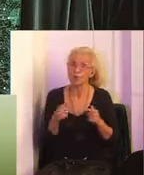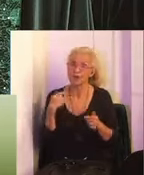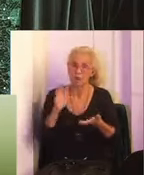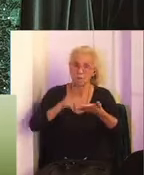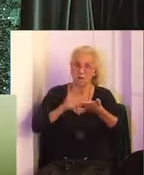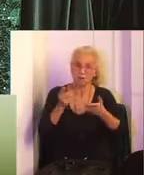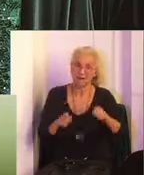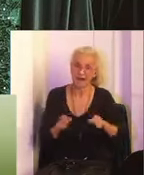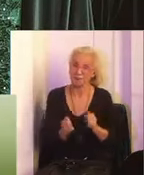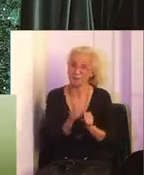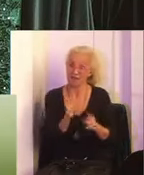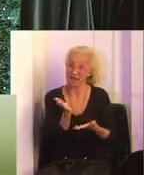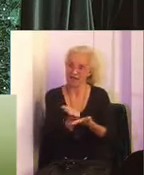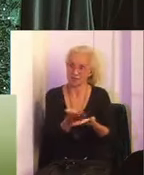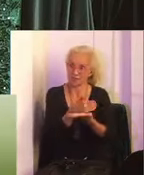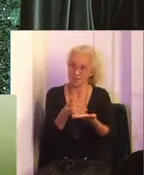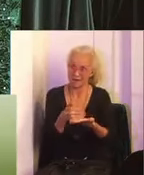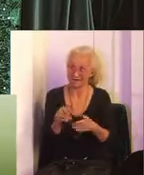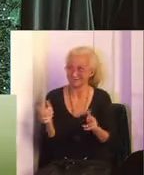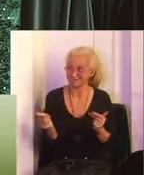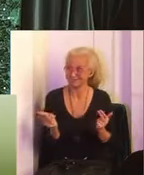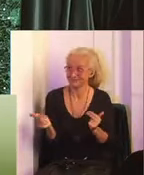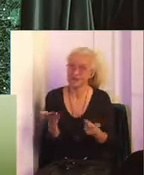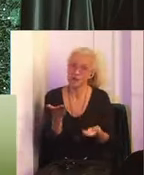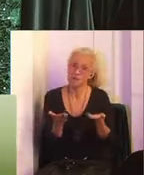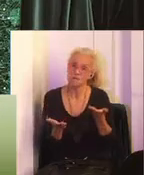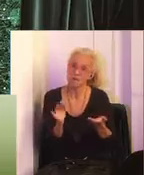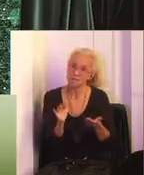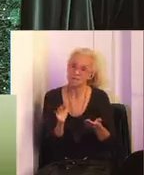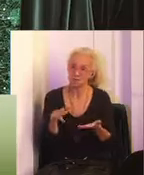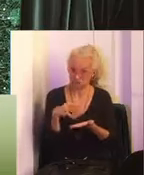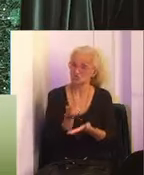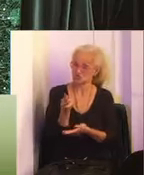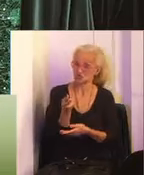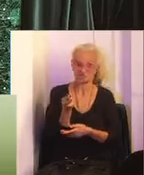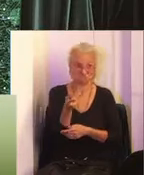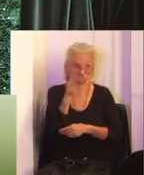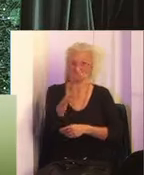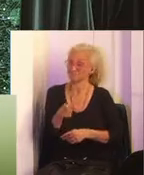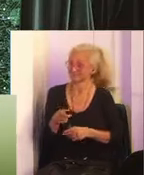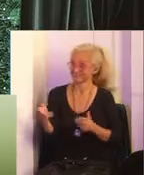happened with that pie, and maybe it was deserved.